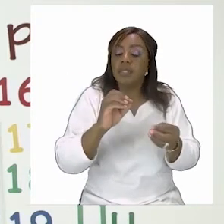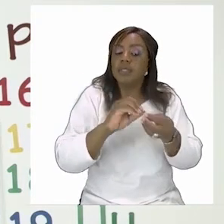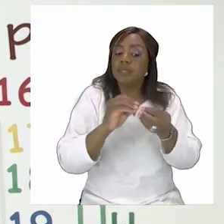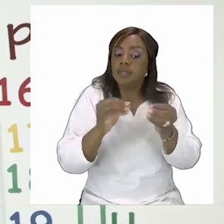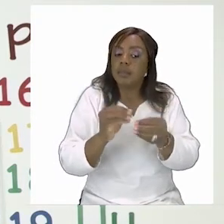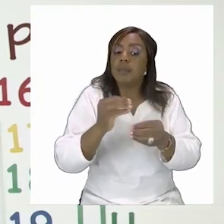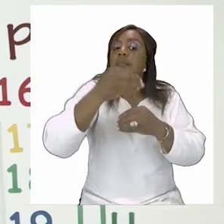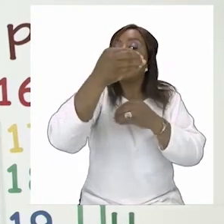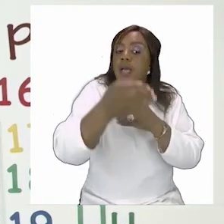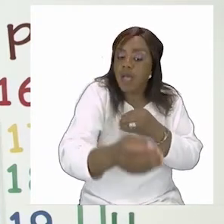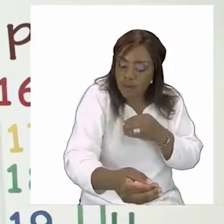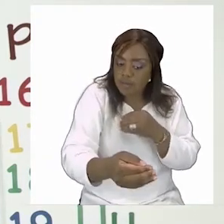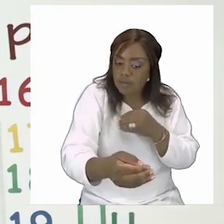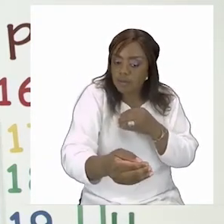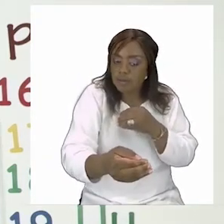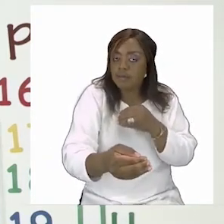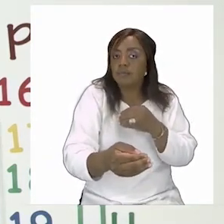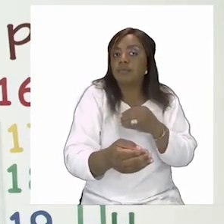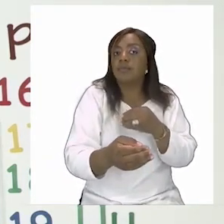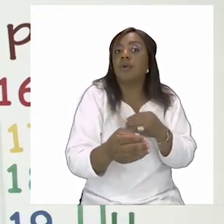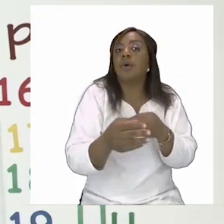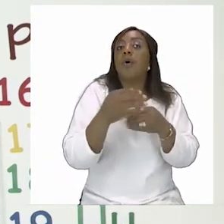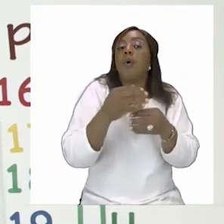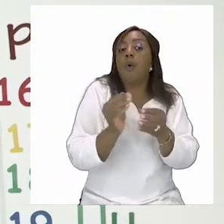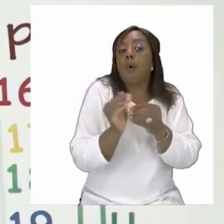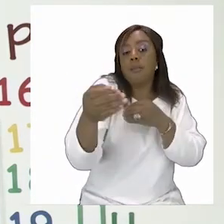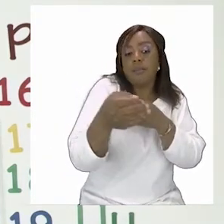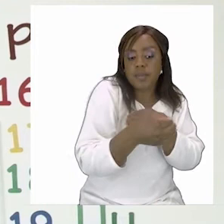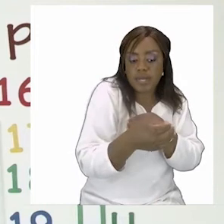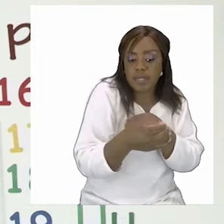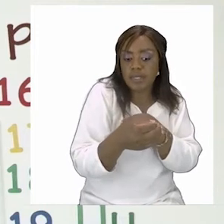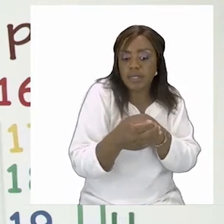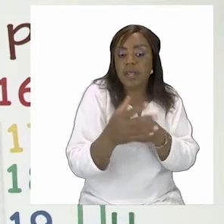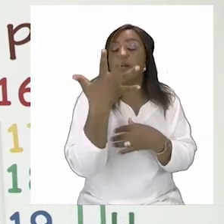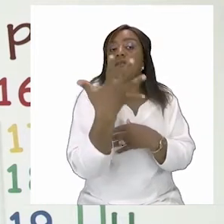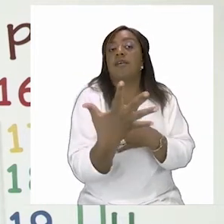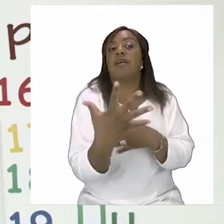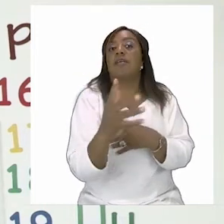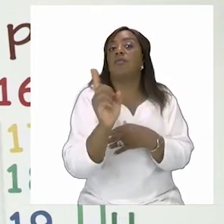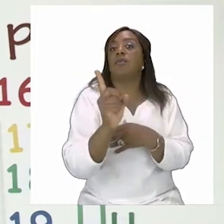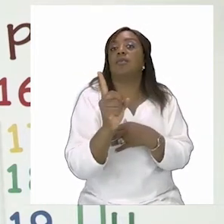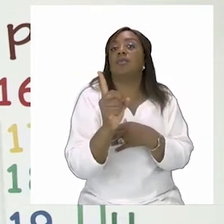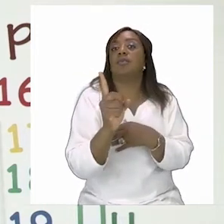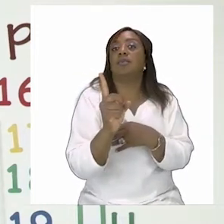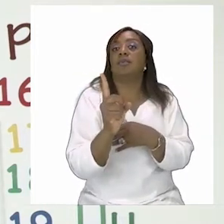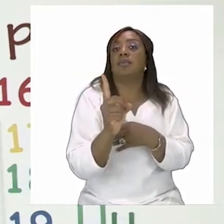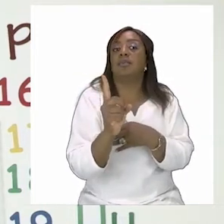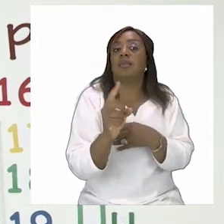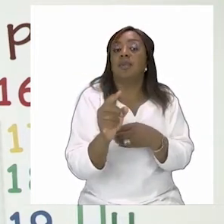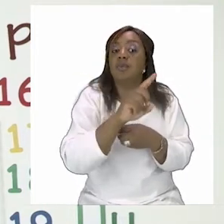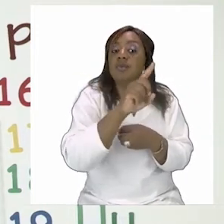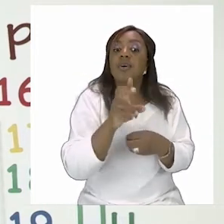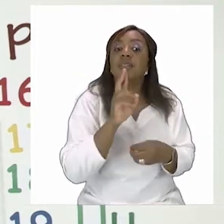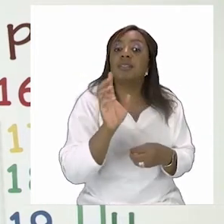number after or behind 5? Your answer